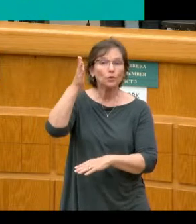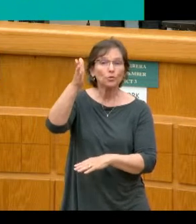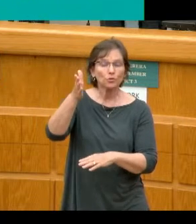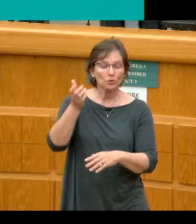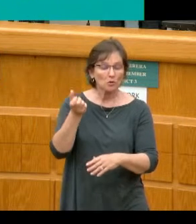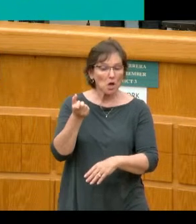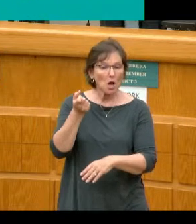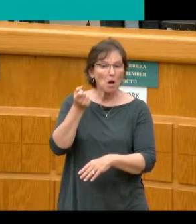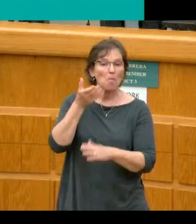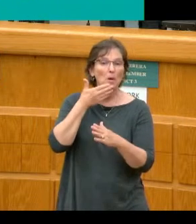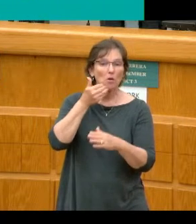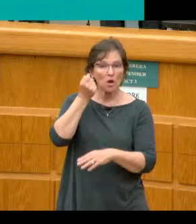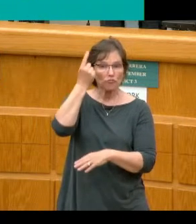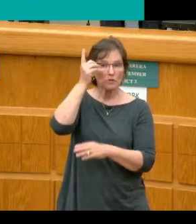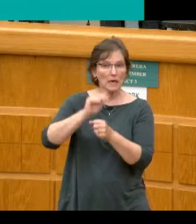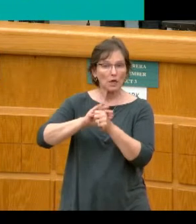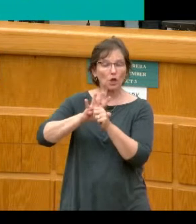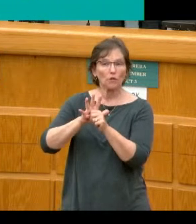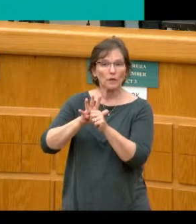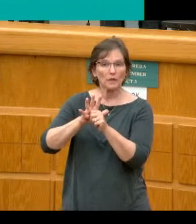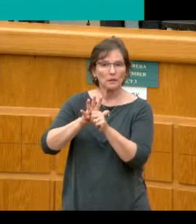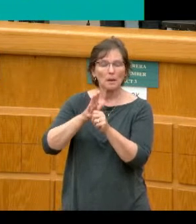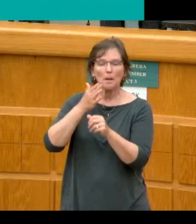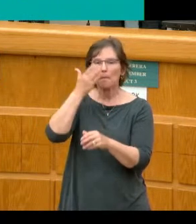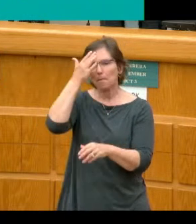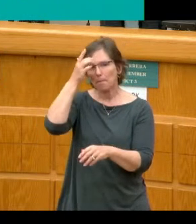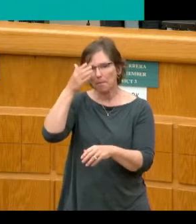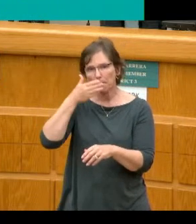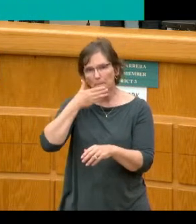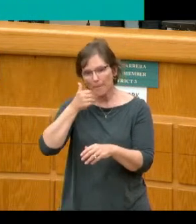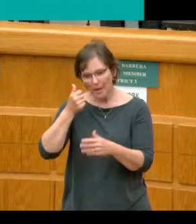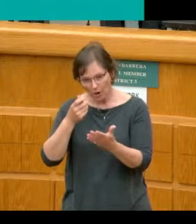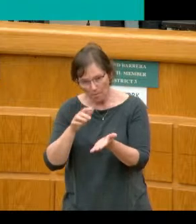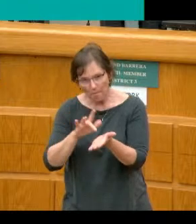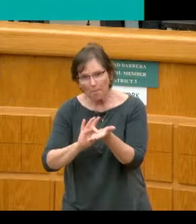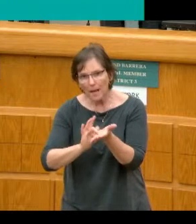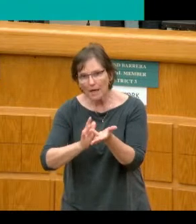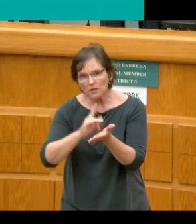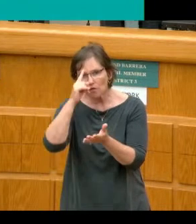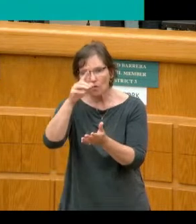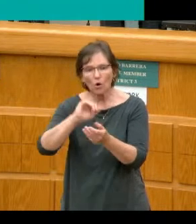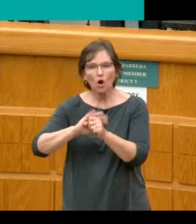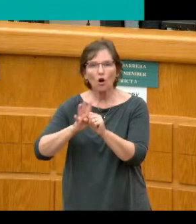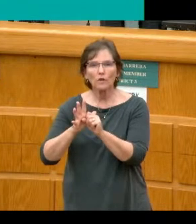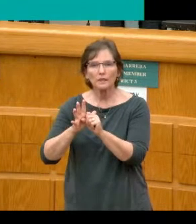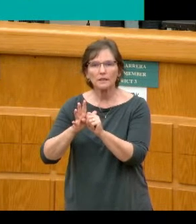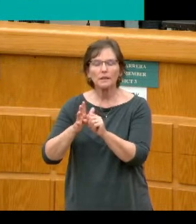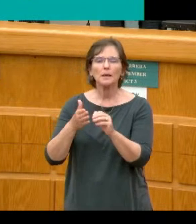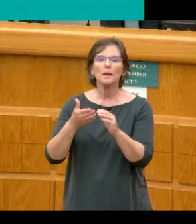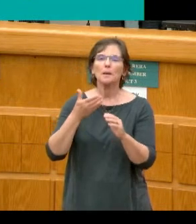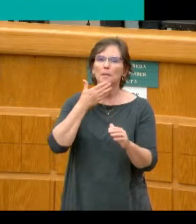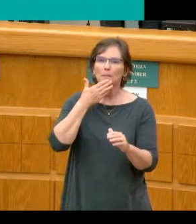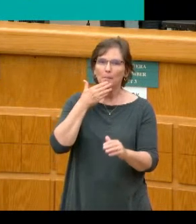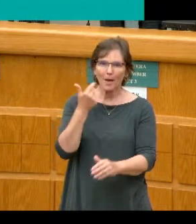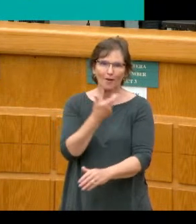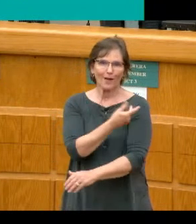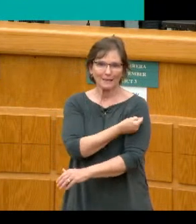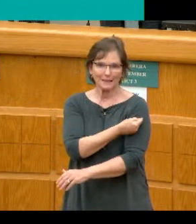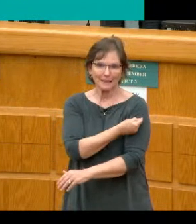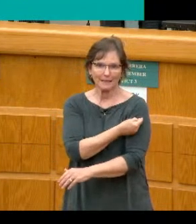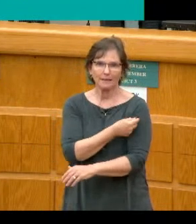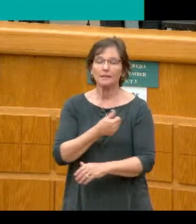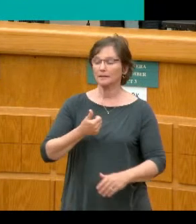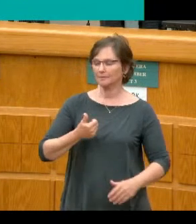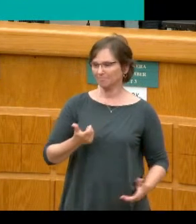While this message is one of temporary sacrifice, it is one of hope.